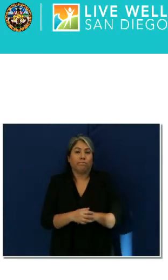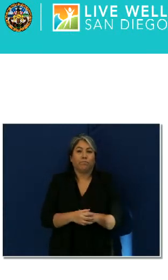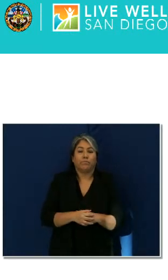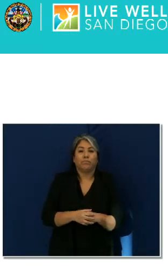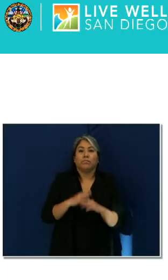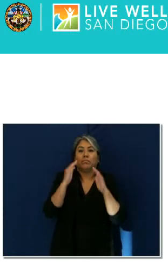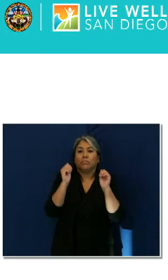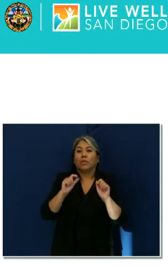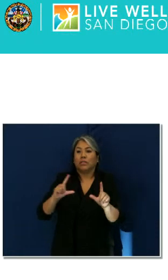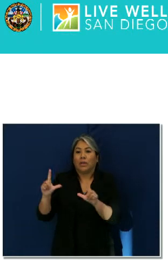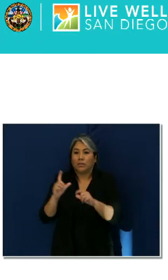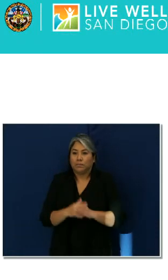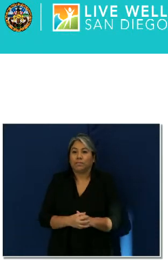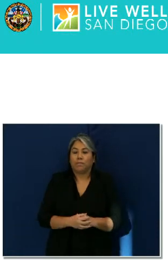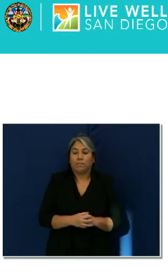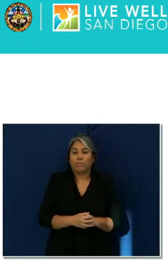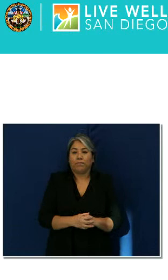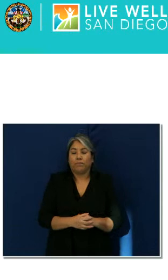Next slide, please.